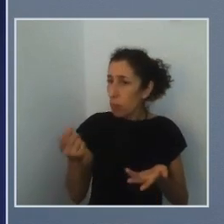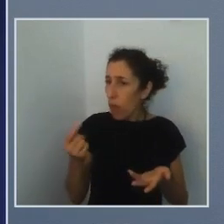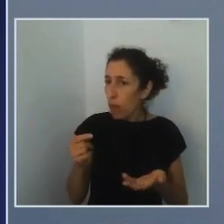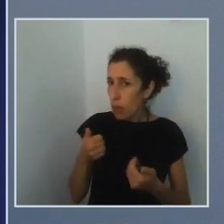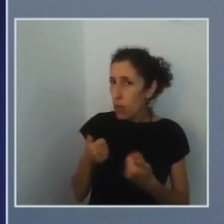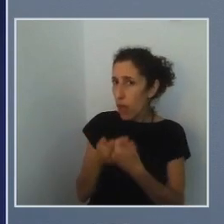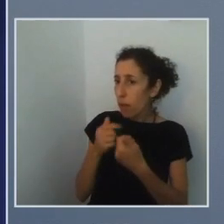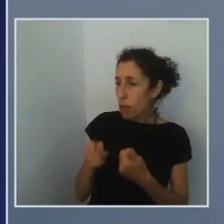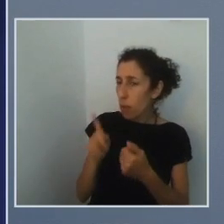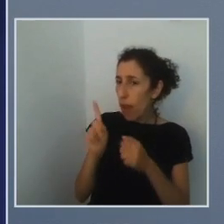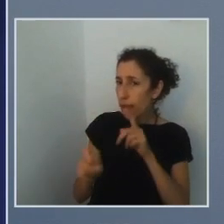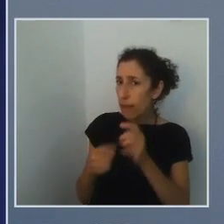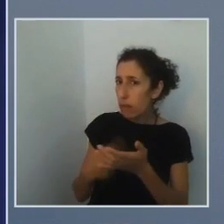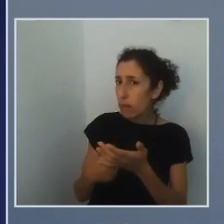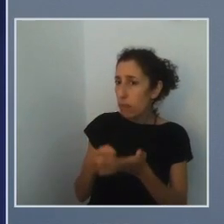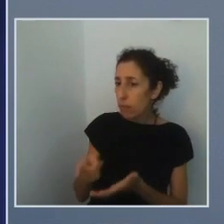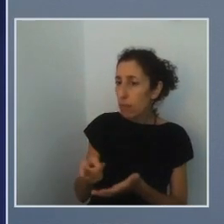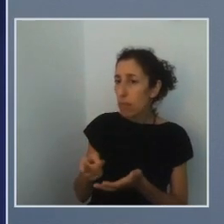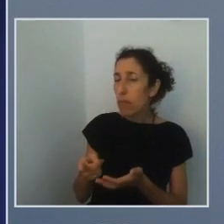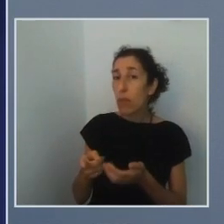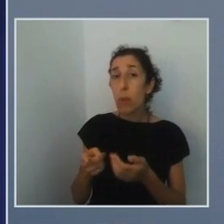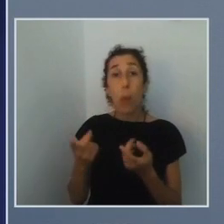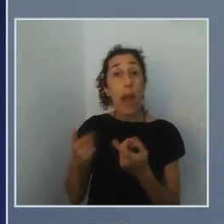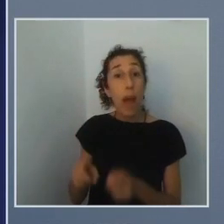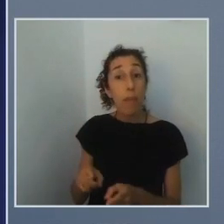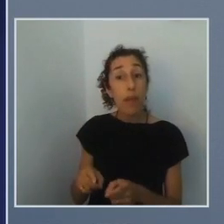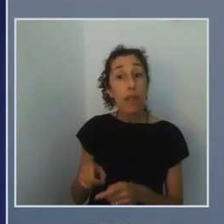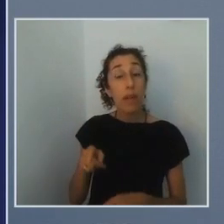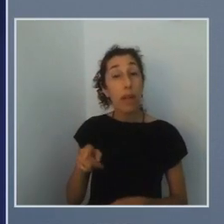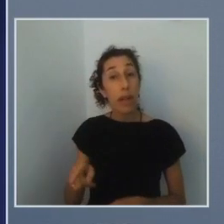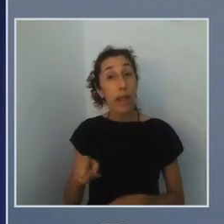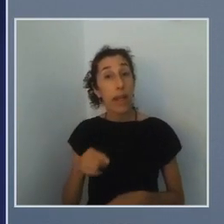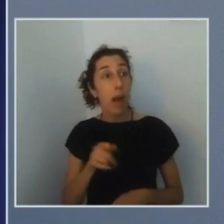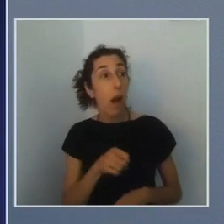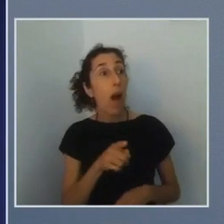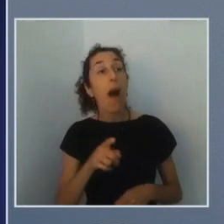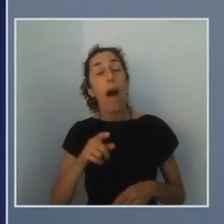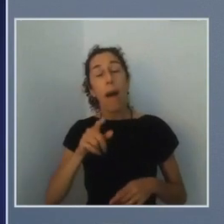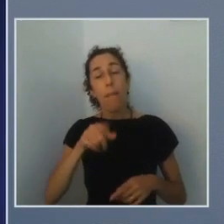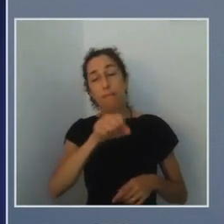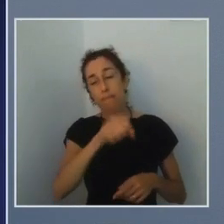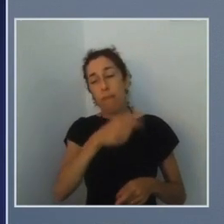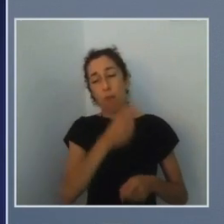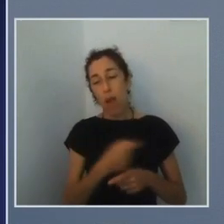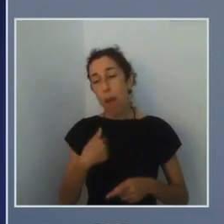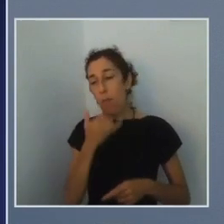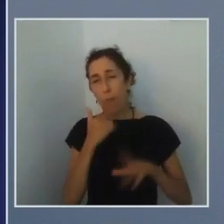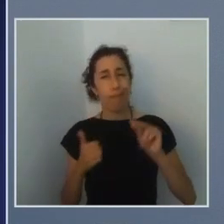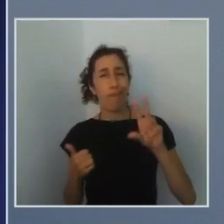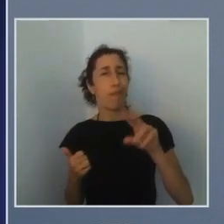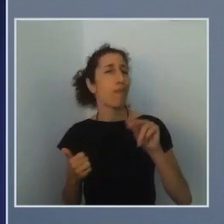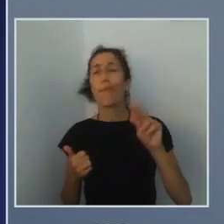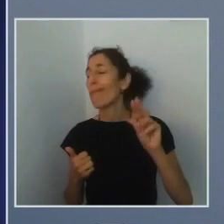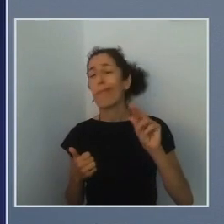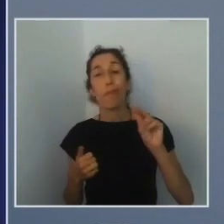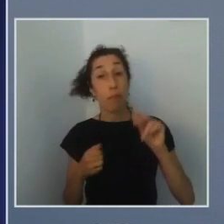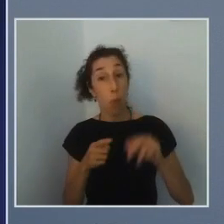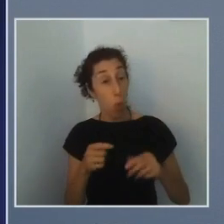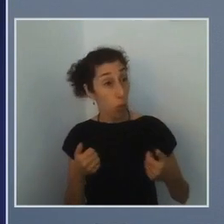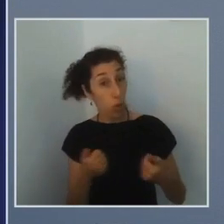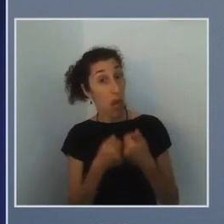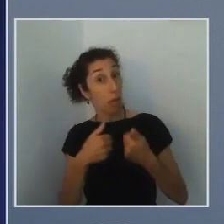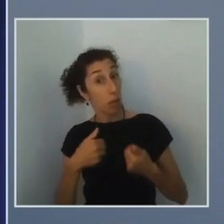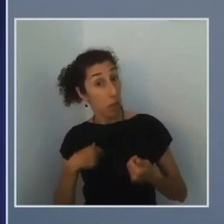of the NRA, Mr. LaPierre retaliated and turned the board against those who attempted to challenge his